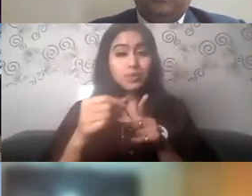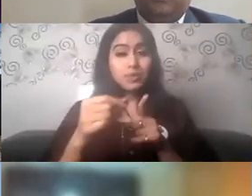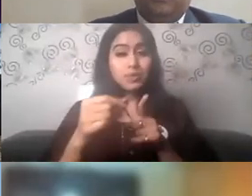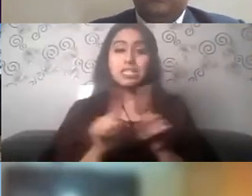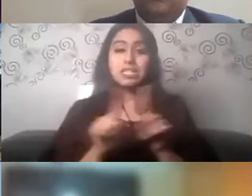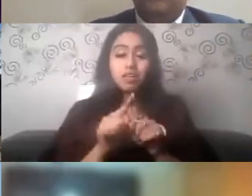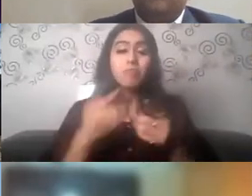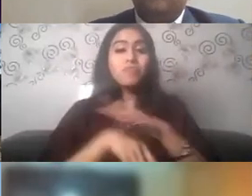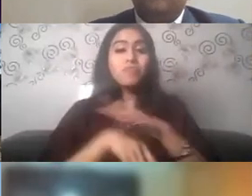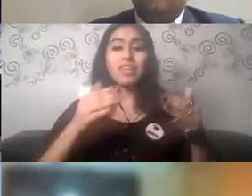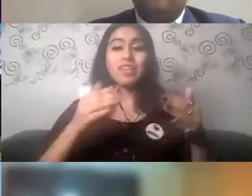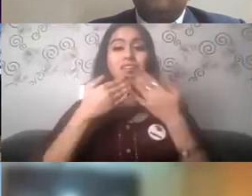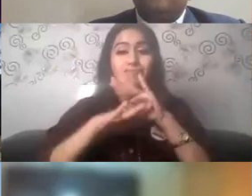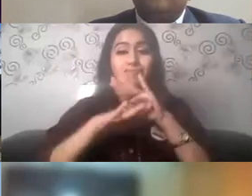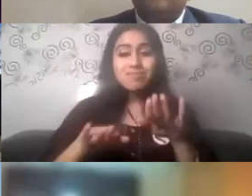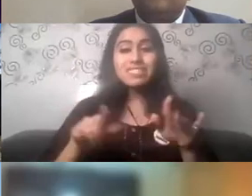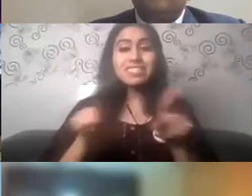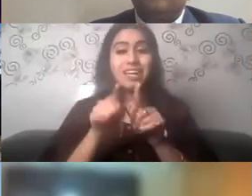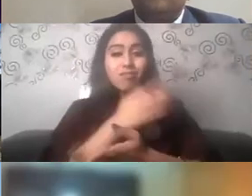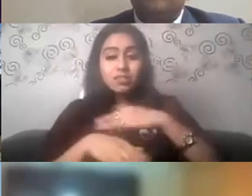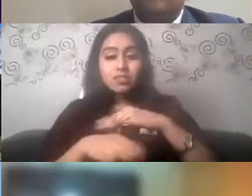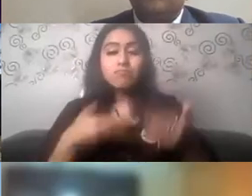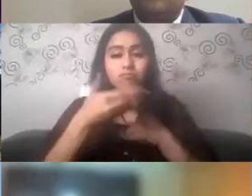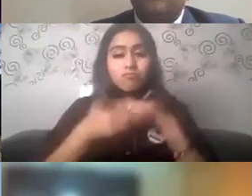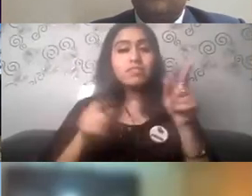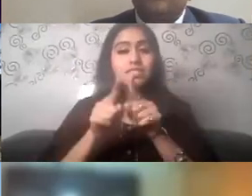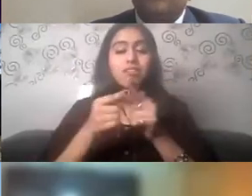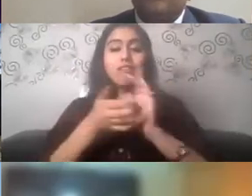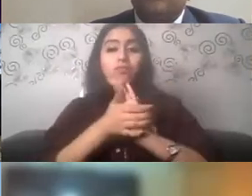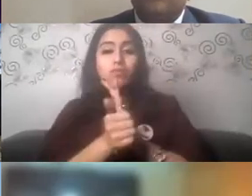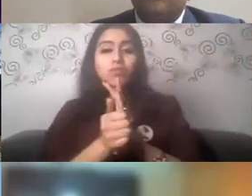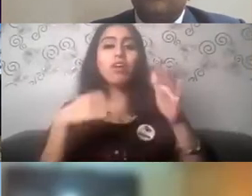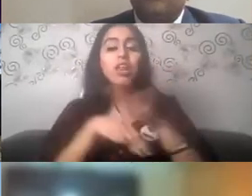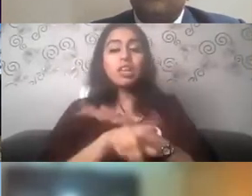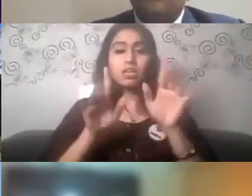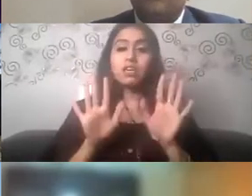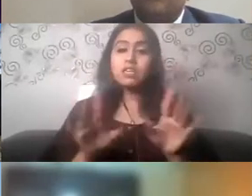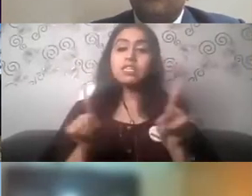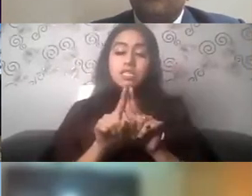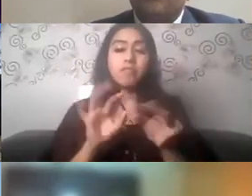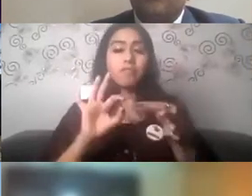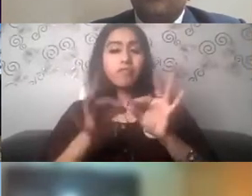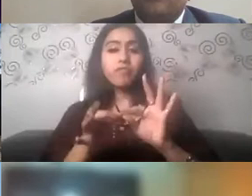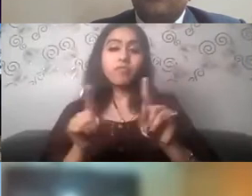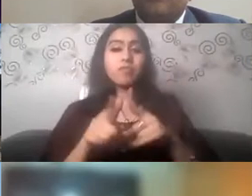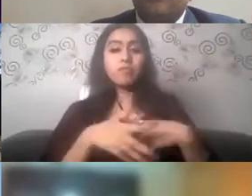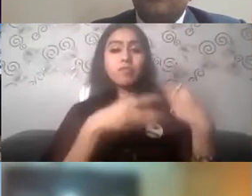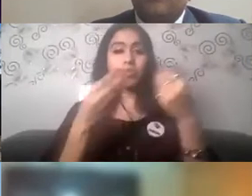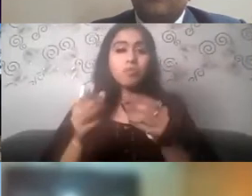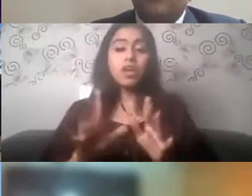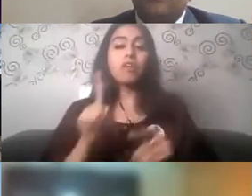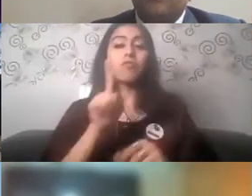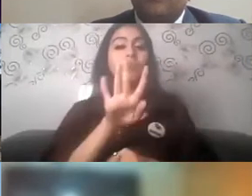early intervention, inclusive of education, vocational skill building, and sustainable employment. The last 14